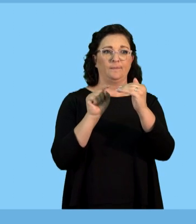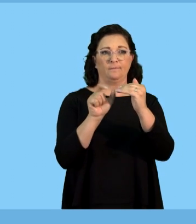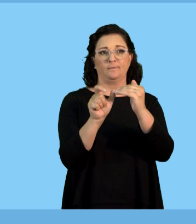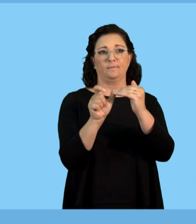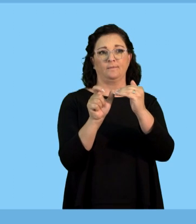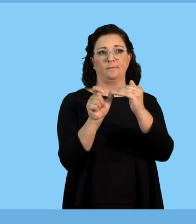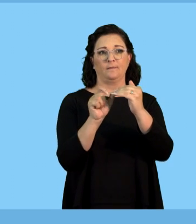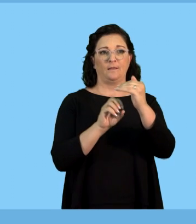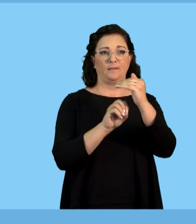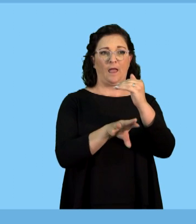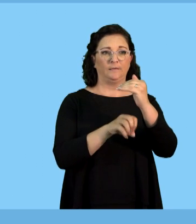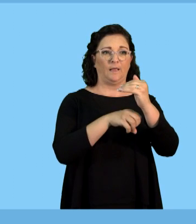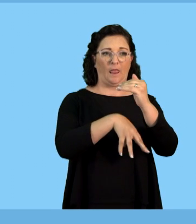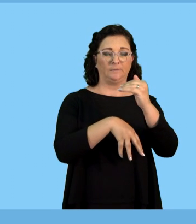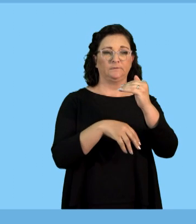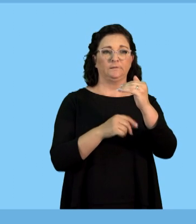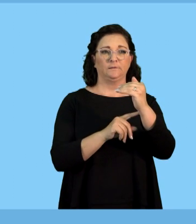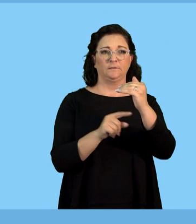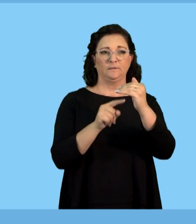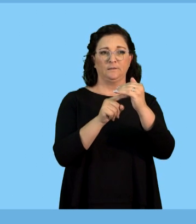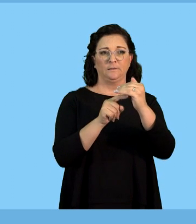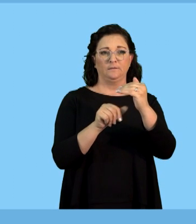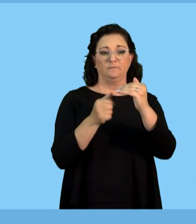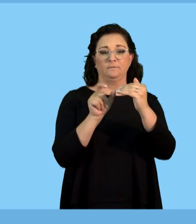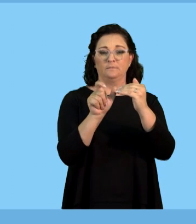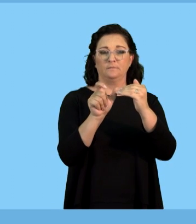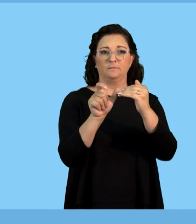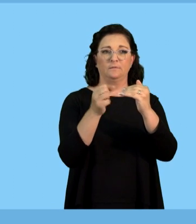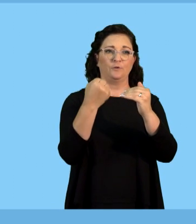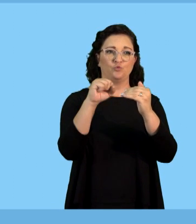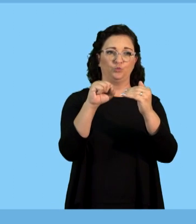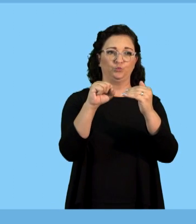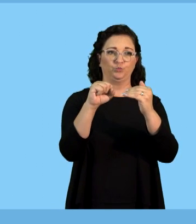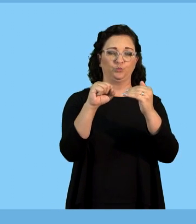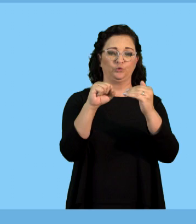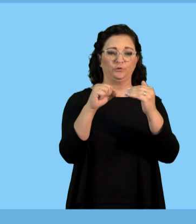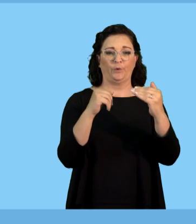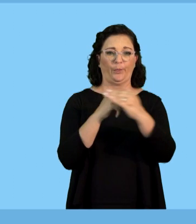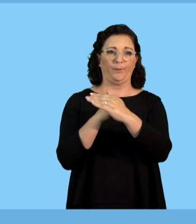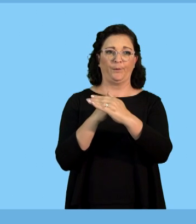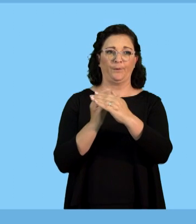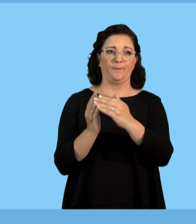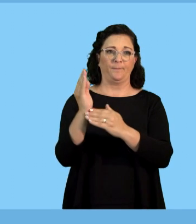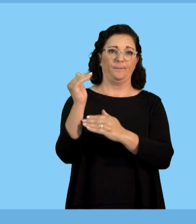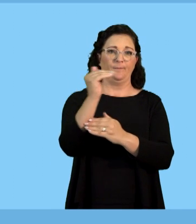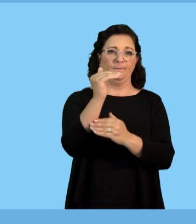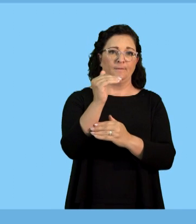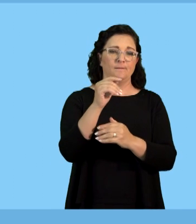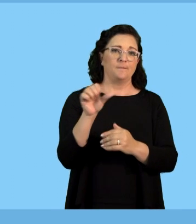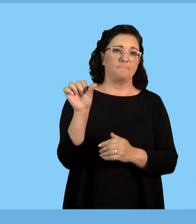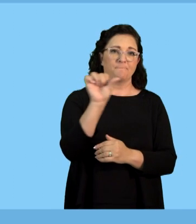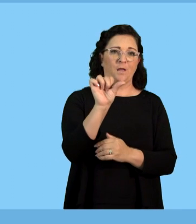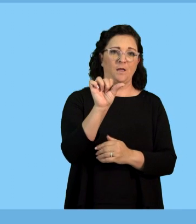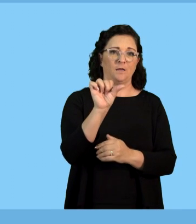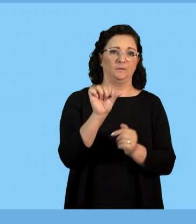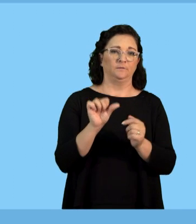through these are our two light bulbs, passing through bulb number 1, bulb number 2, and passing through a resistor, and then